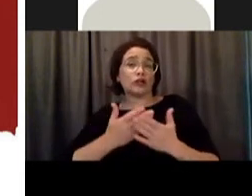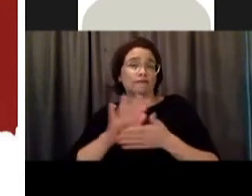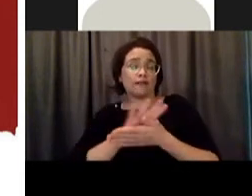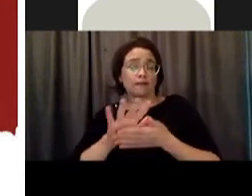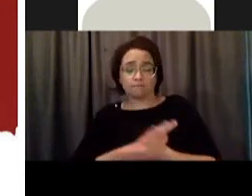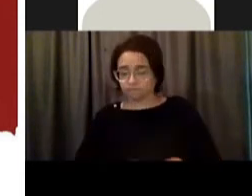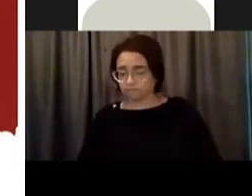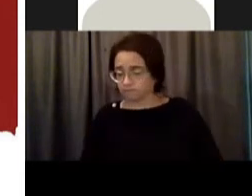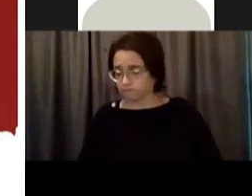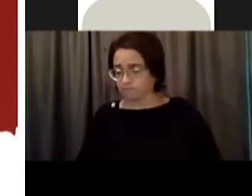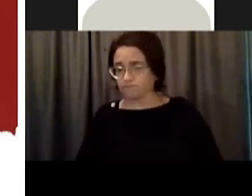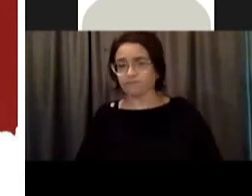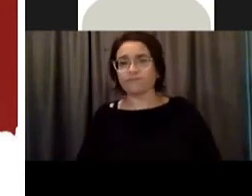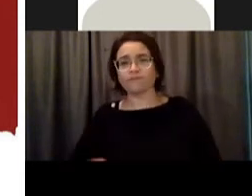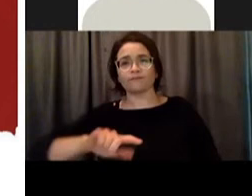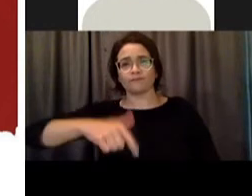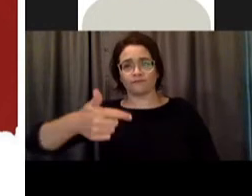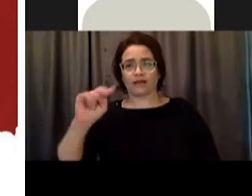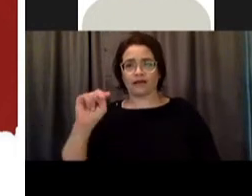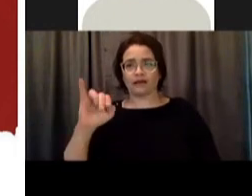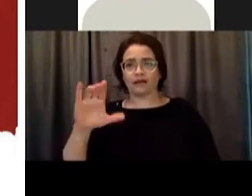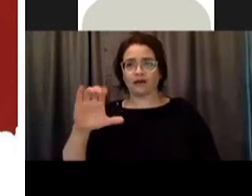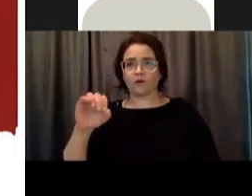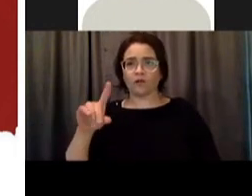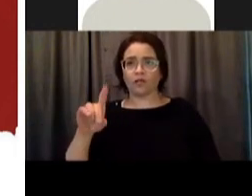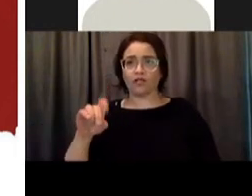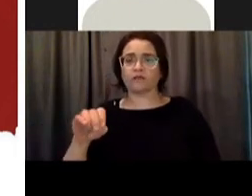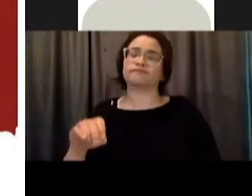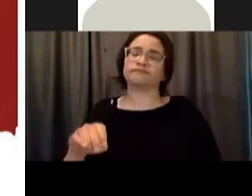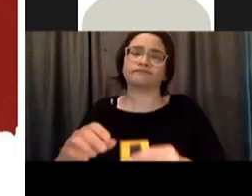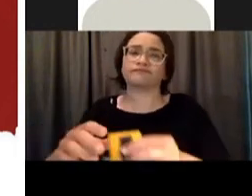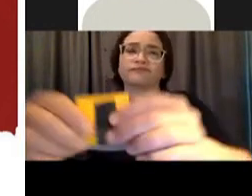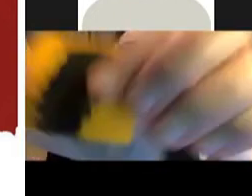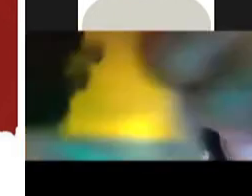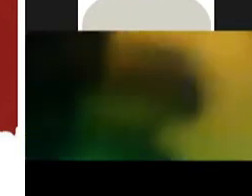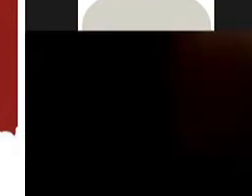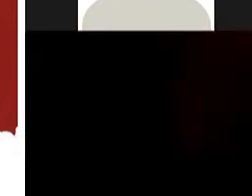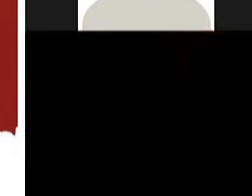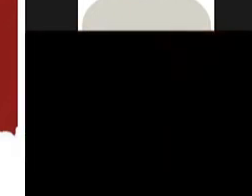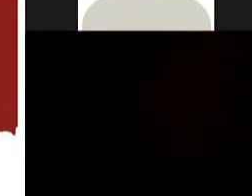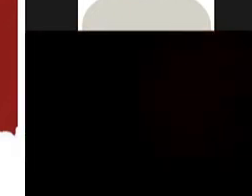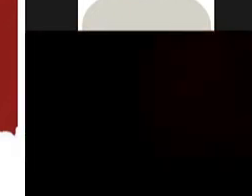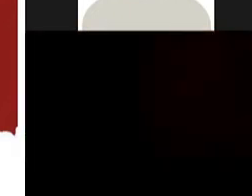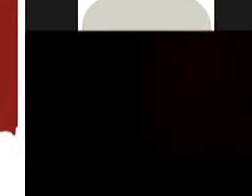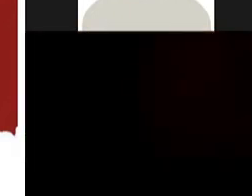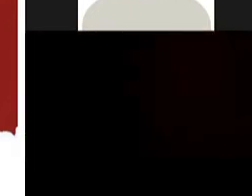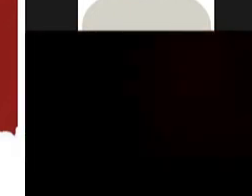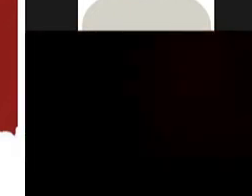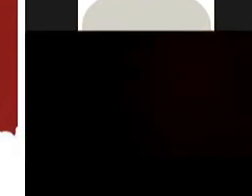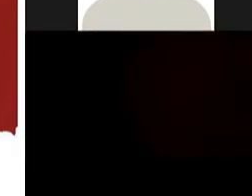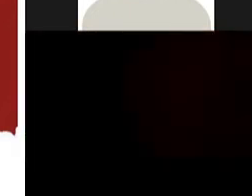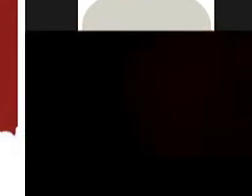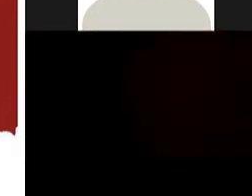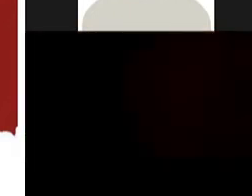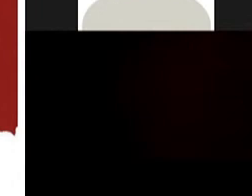That is great to know. Thank you, Stefan, for people hoping to learn more about the Holodomor.